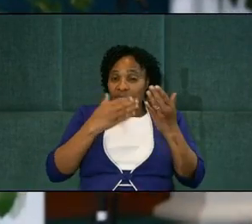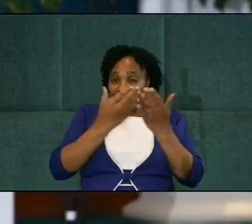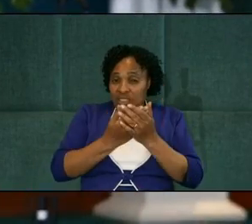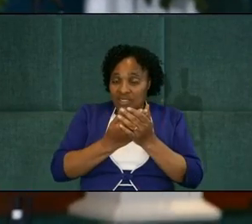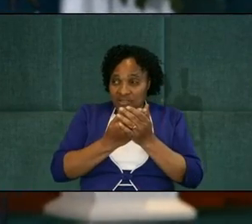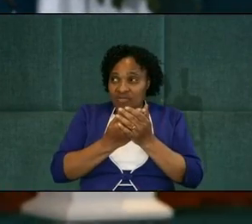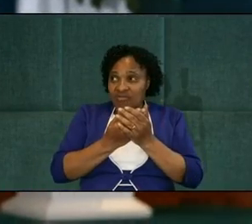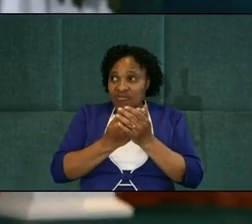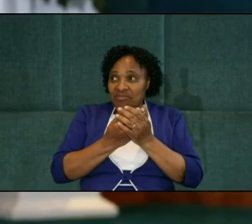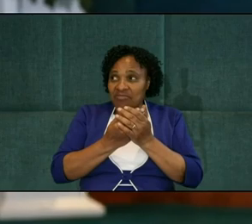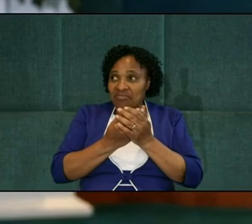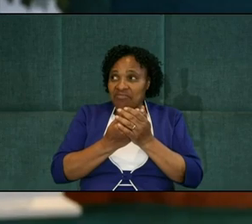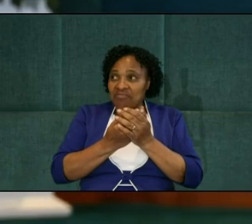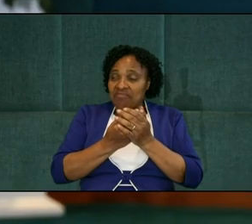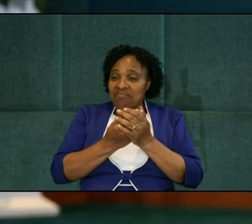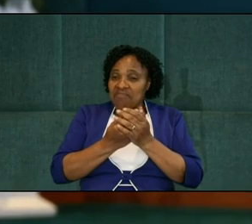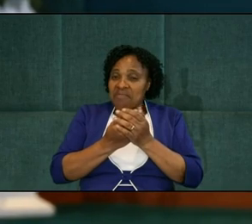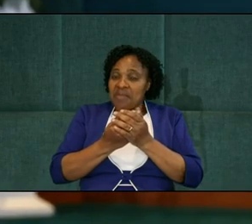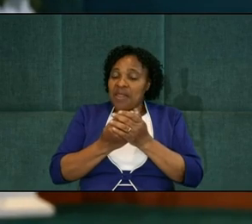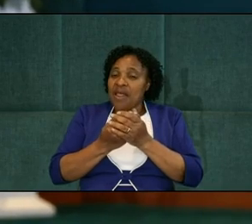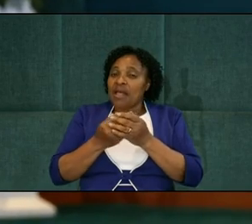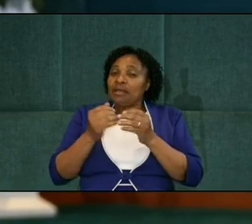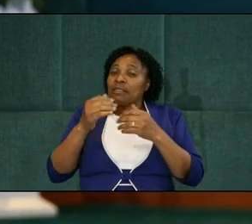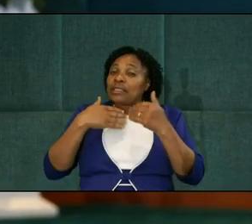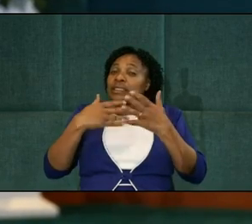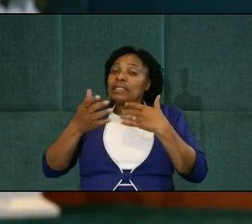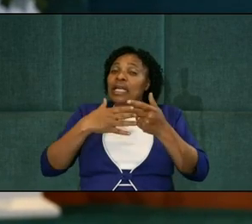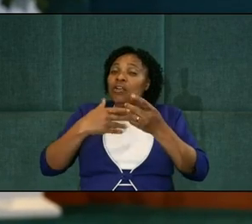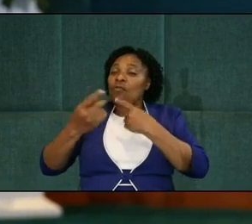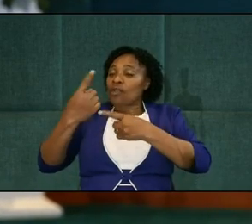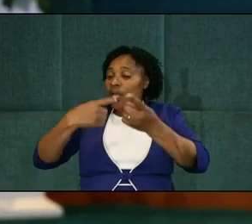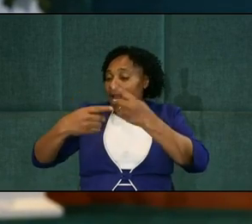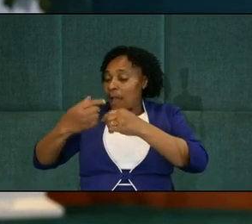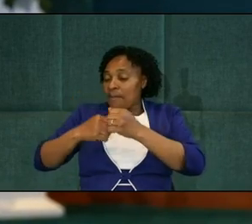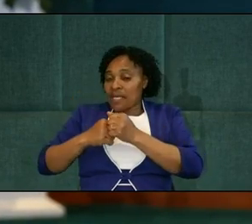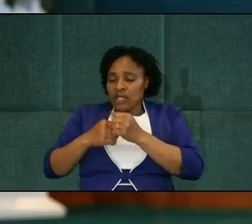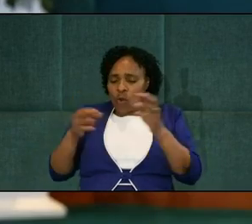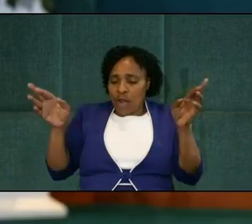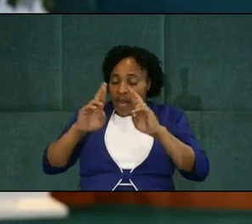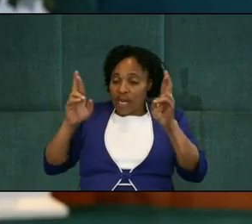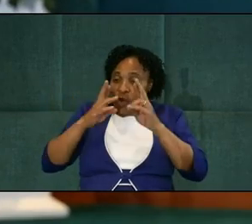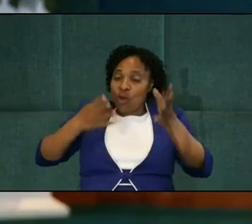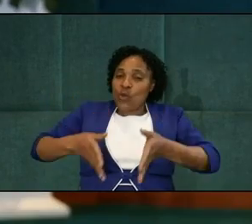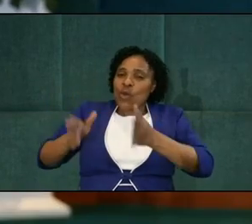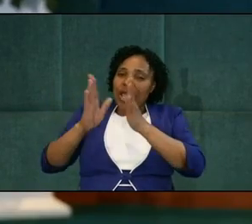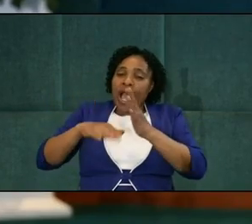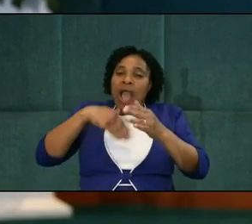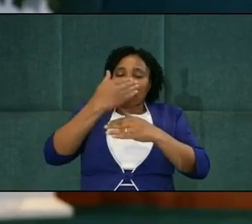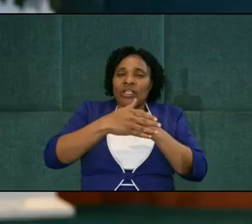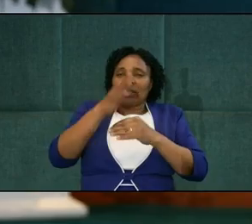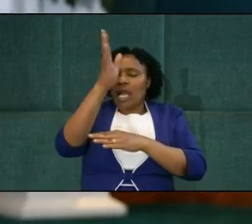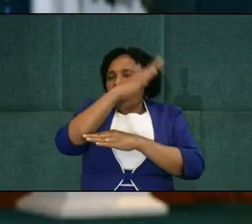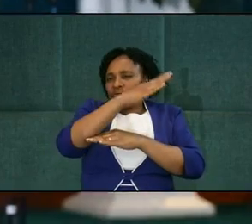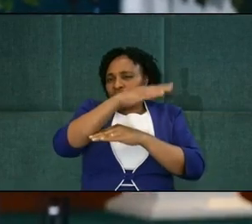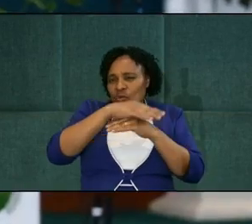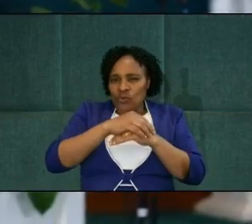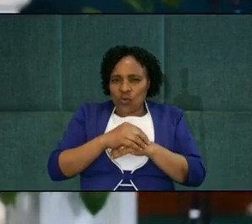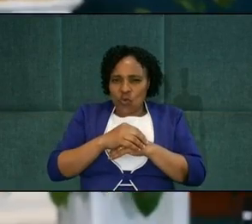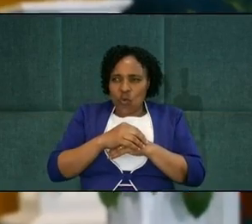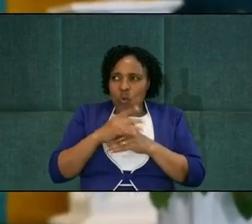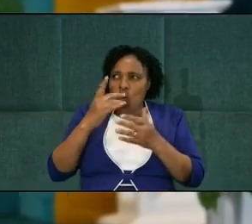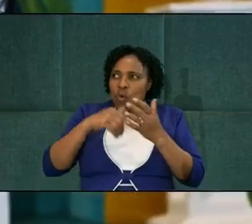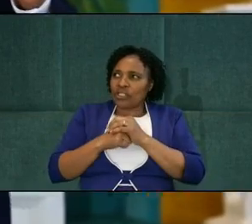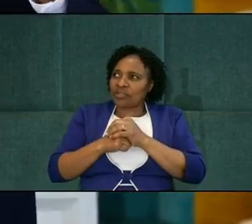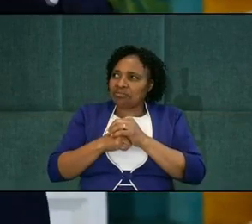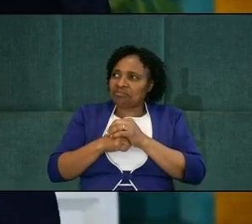on Monday morning. Yep, sir. That's a sign that the coming is already on the way. And then right after that in the afternoon, spot